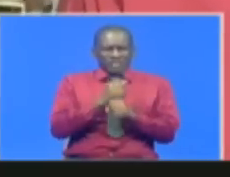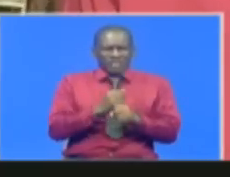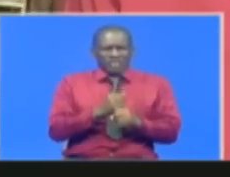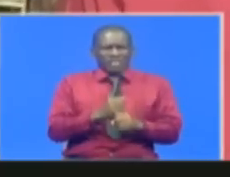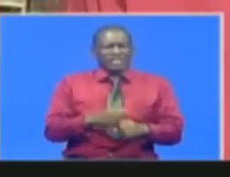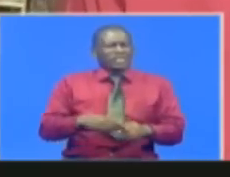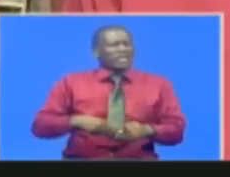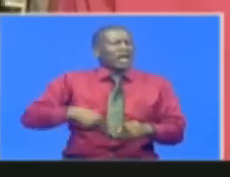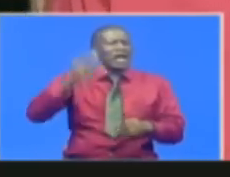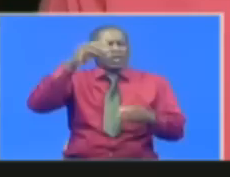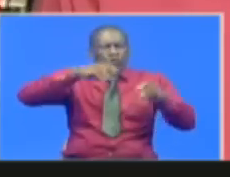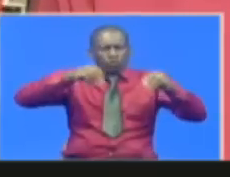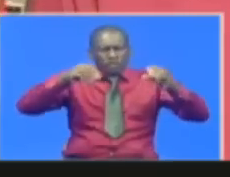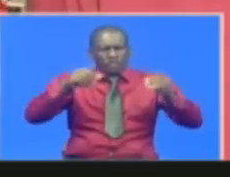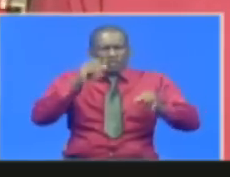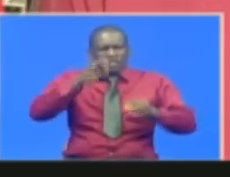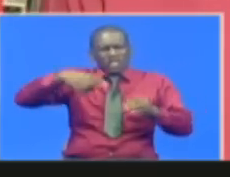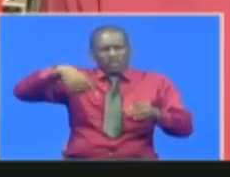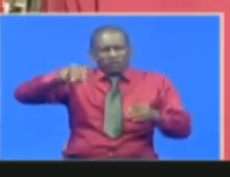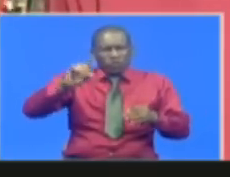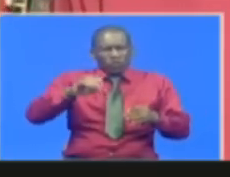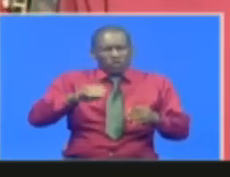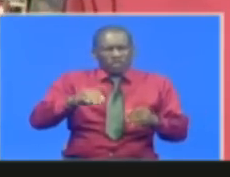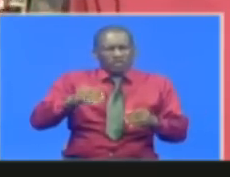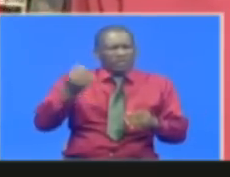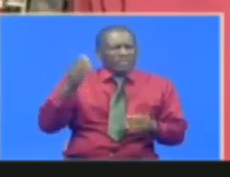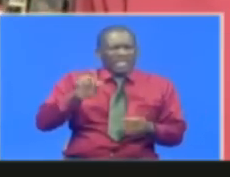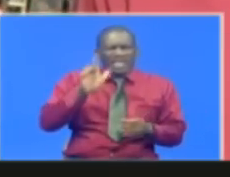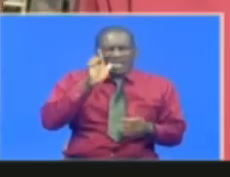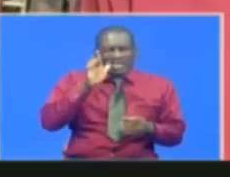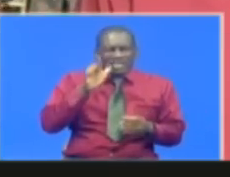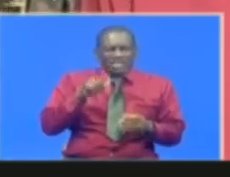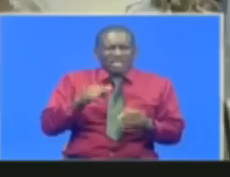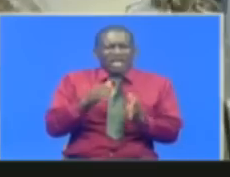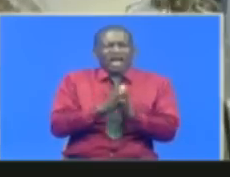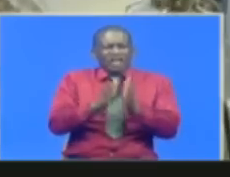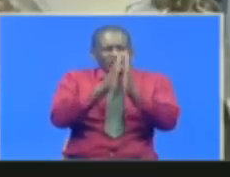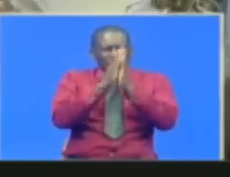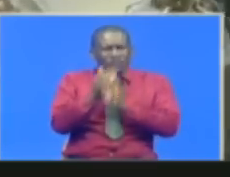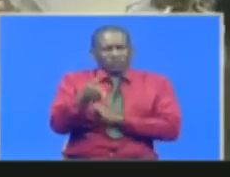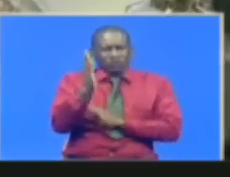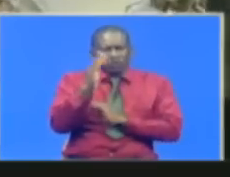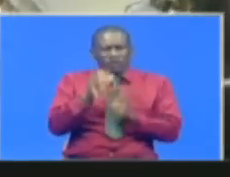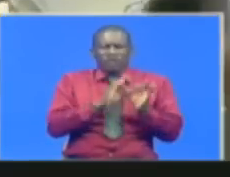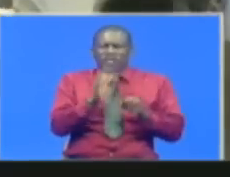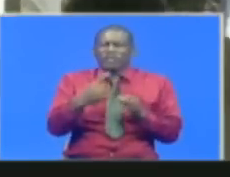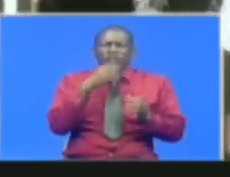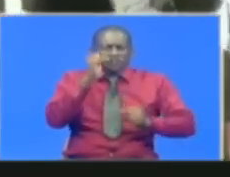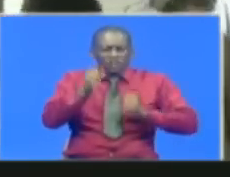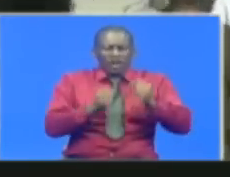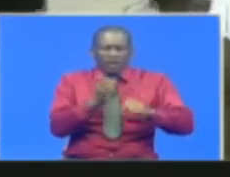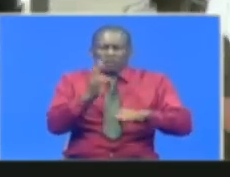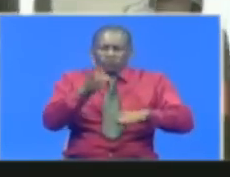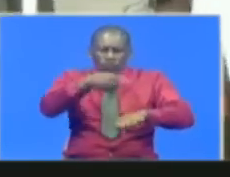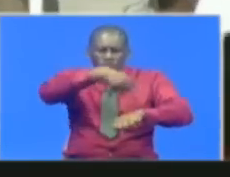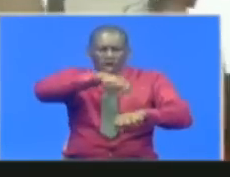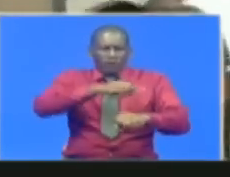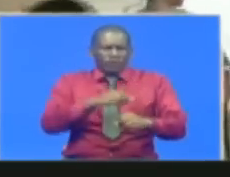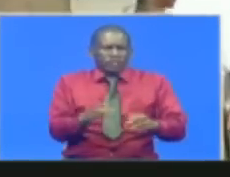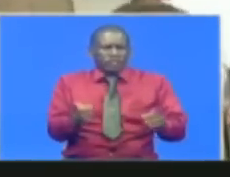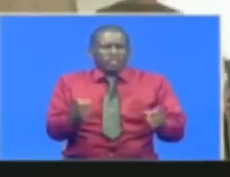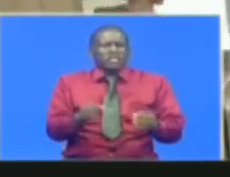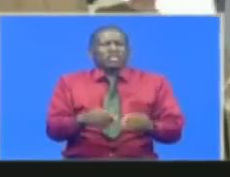sana. Kama alishinda zile je itakuwaje? Na kuna Mungu, ni mtu wa Mungu sana. So akisema anakimbia kwa 2 hours, it's not a